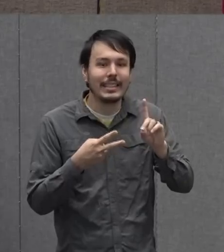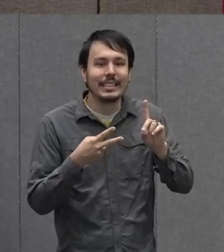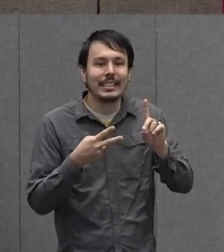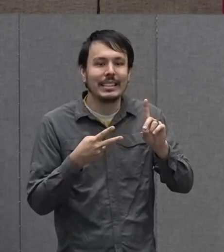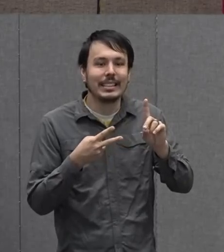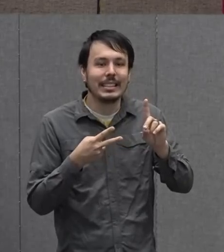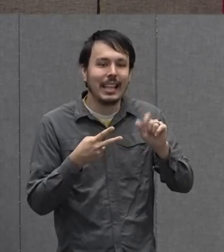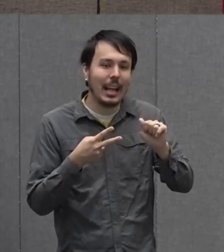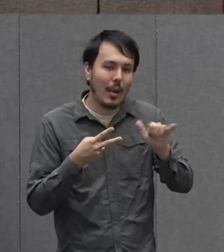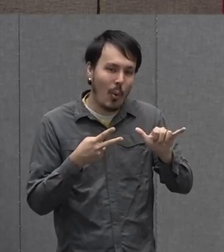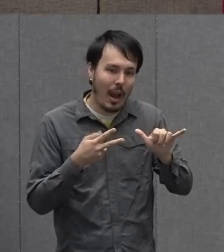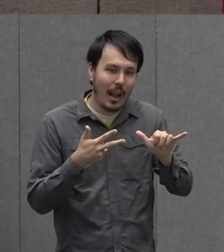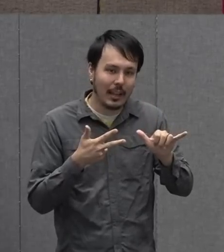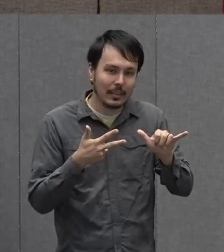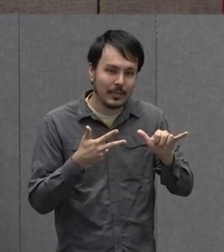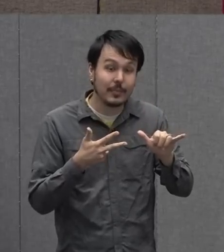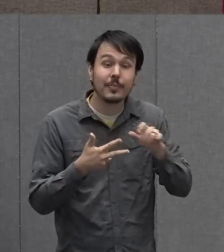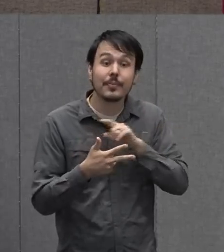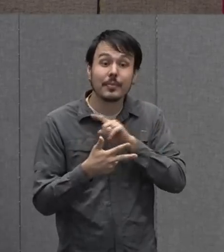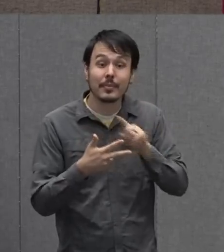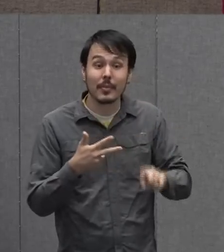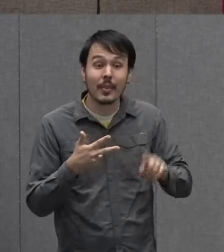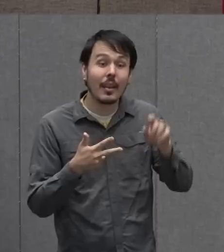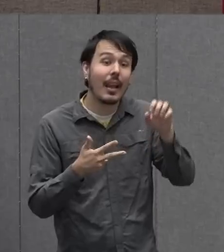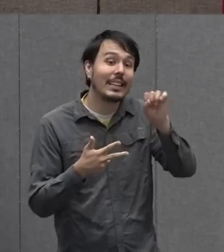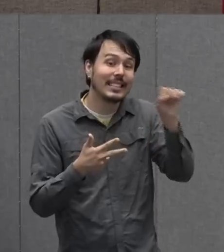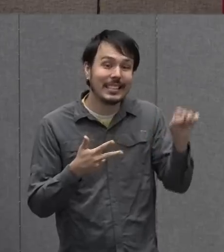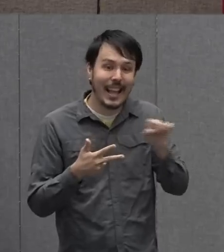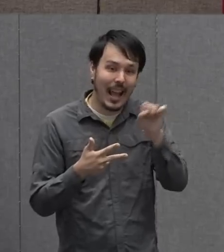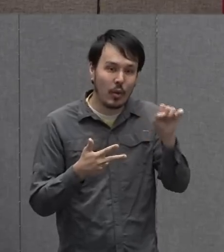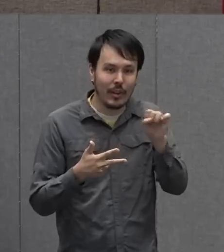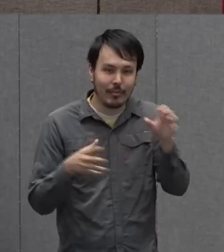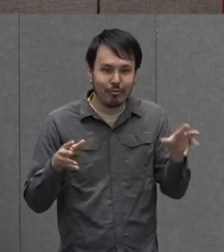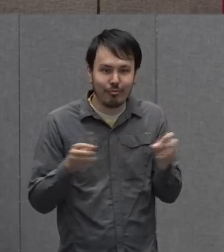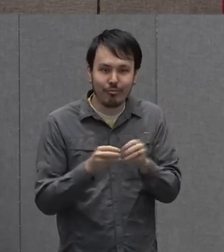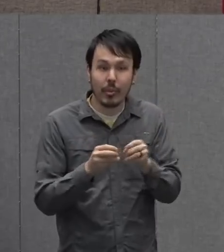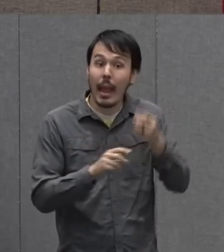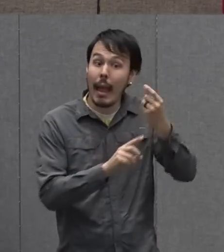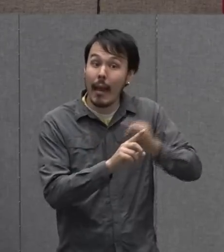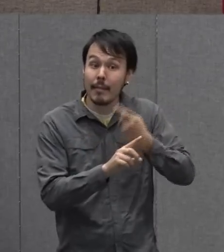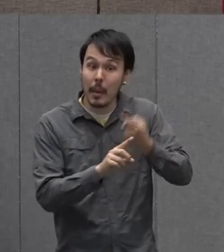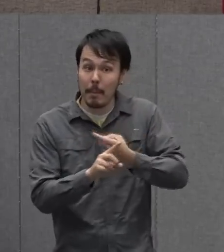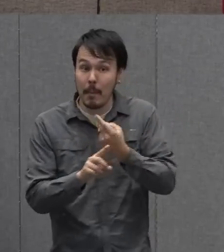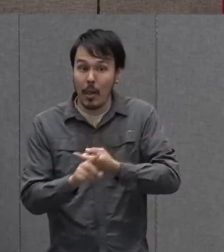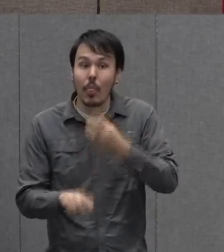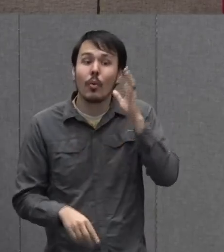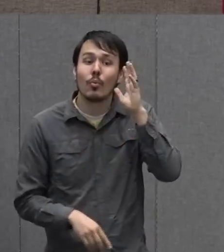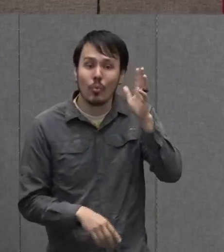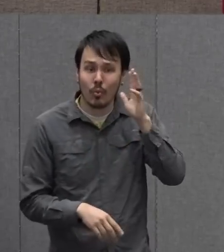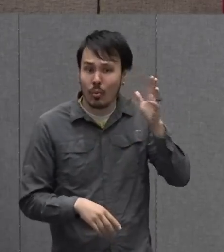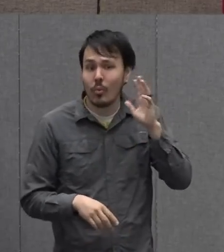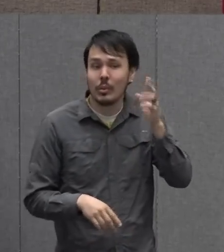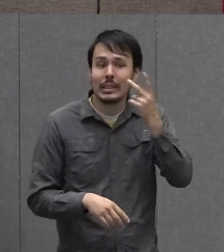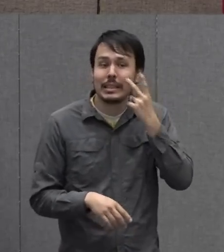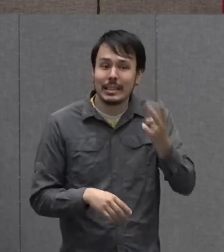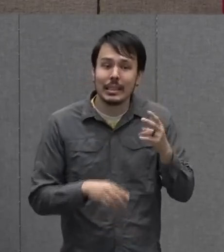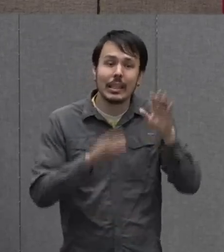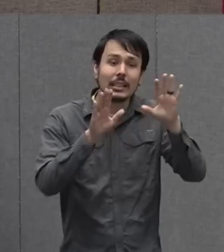S-A-T-U-R-D-A-Y. Saturday. Every month has Sundays,